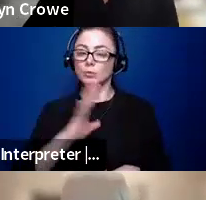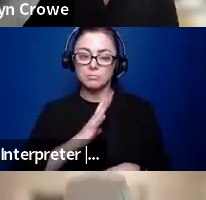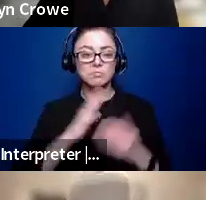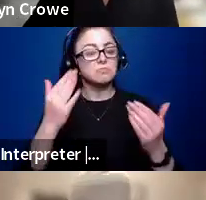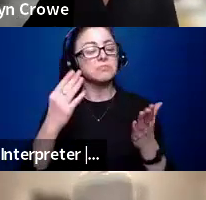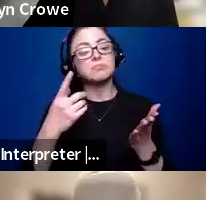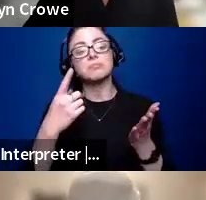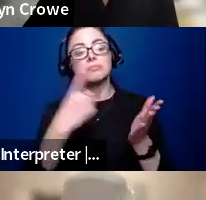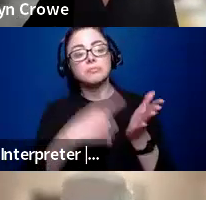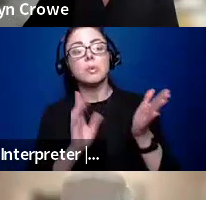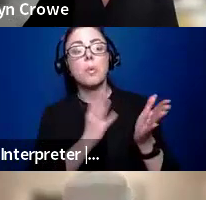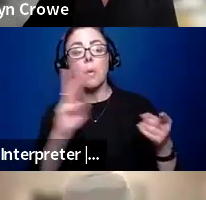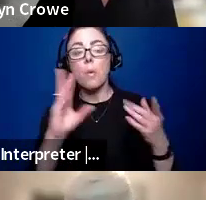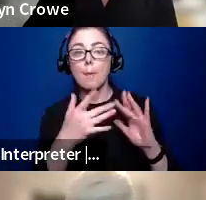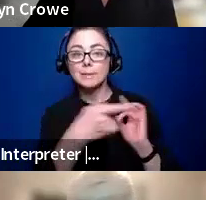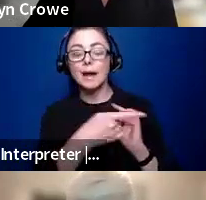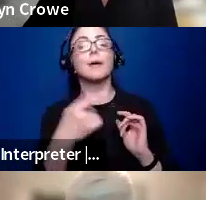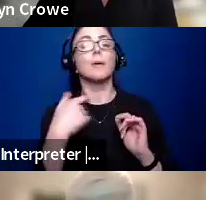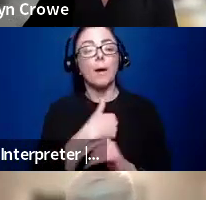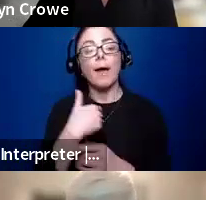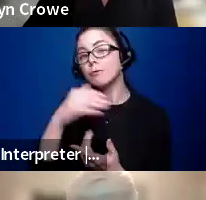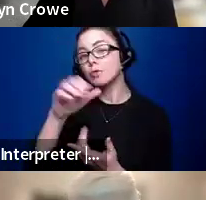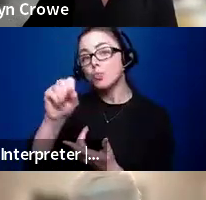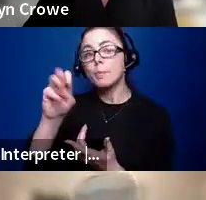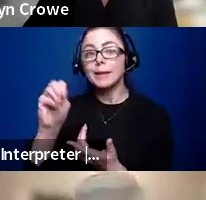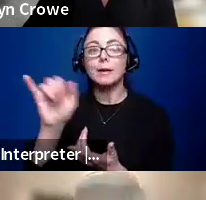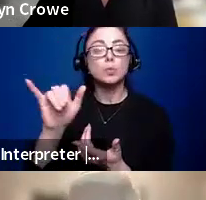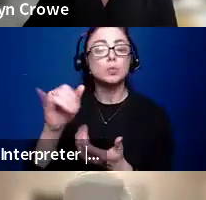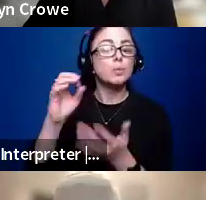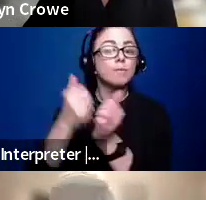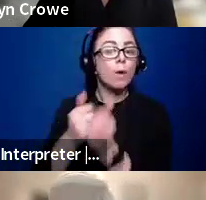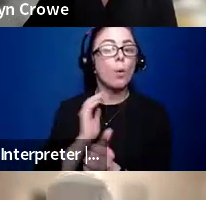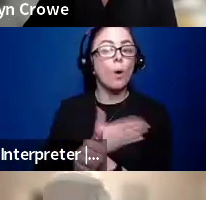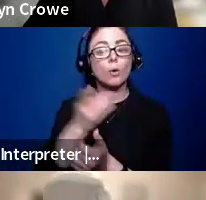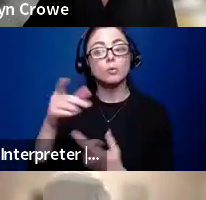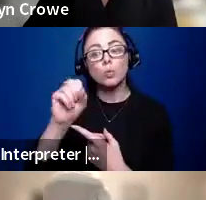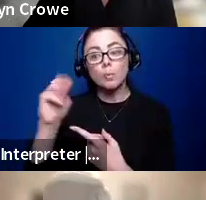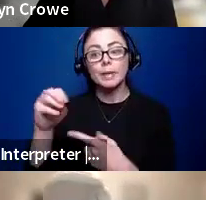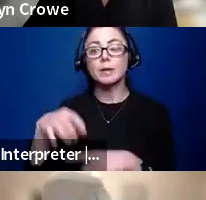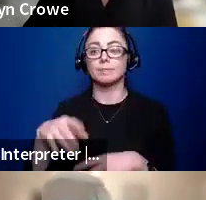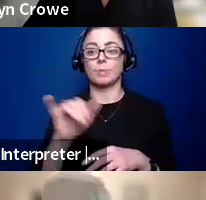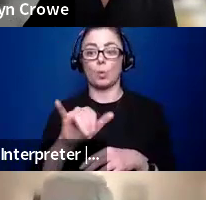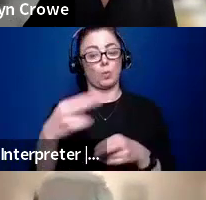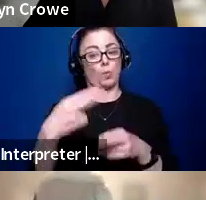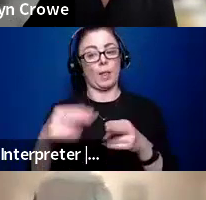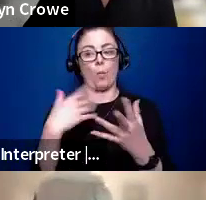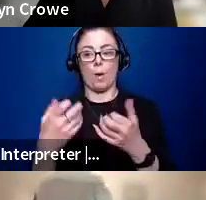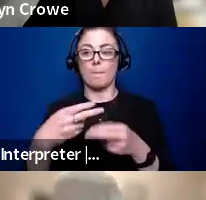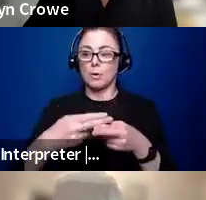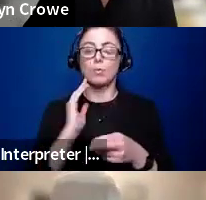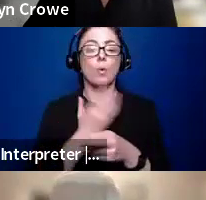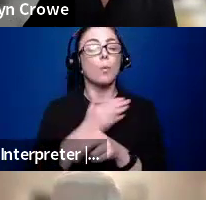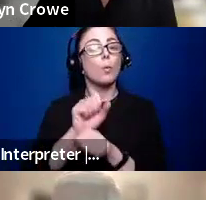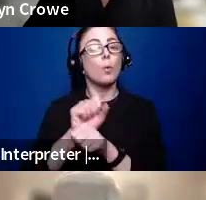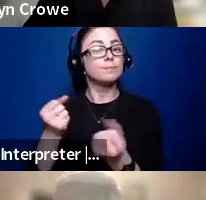our website, and we are on social media, so follow us on that. I also want to mention quickly that our work is guided by